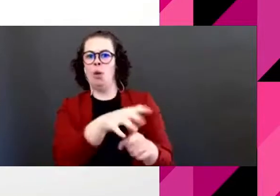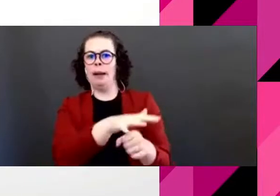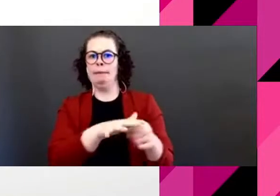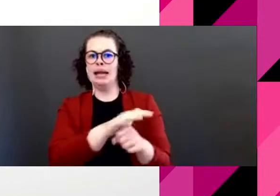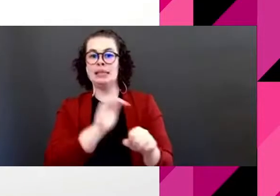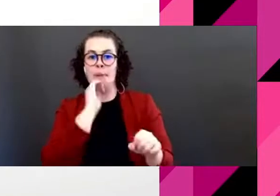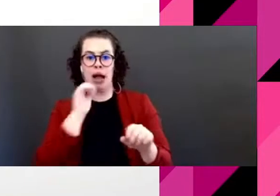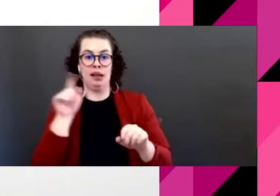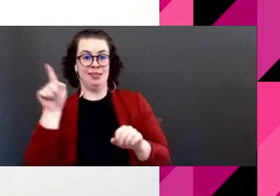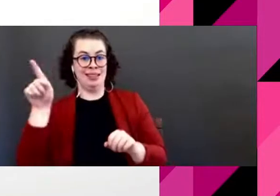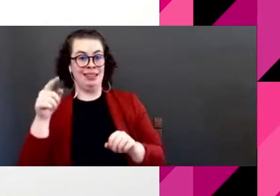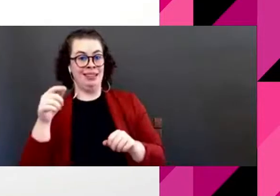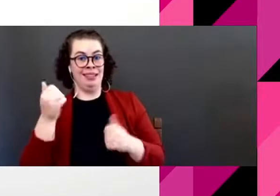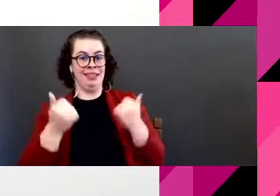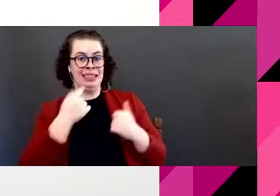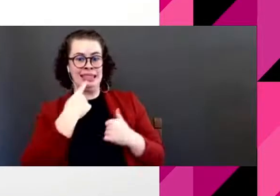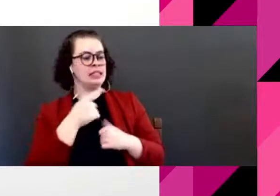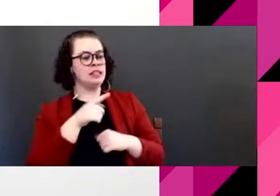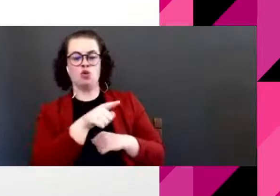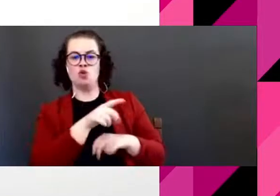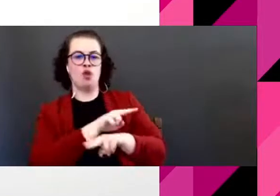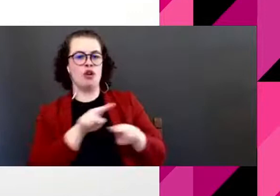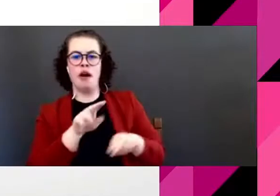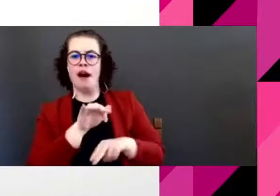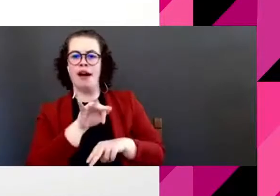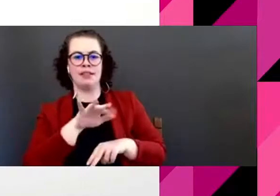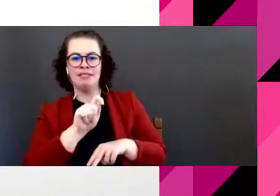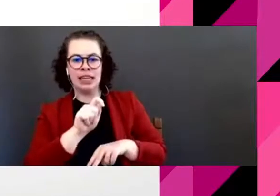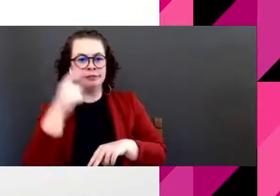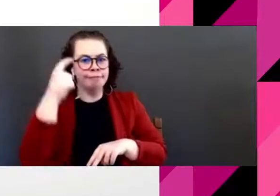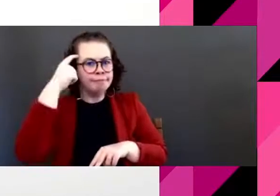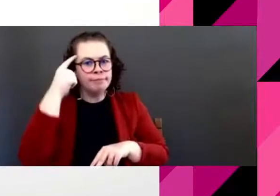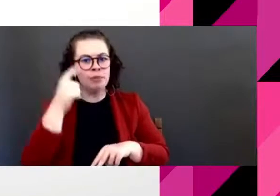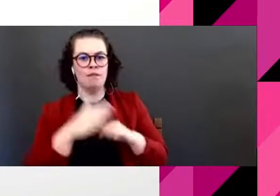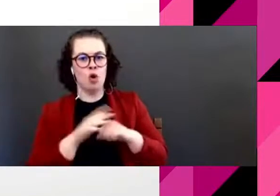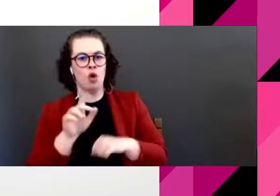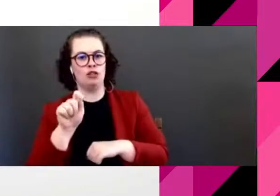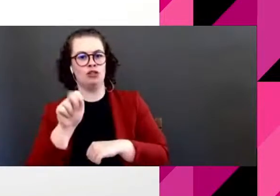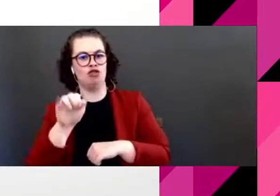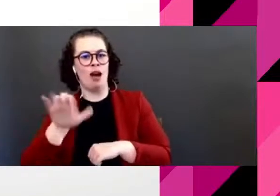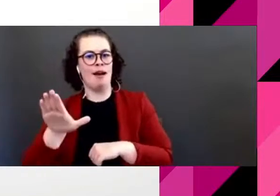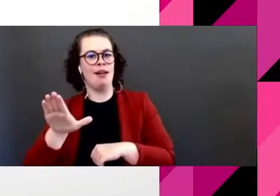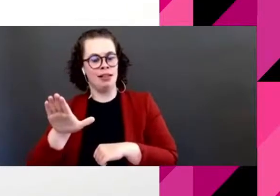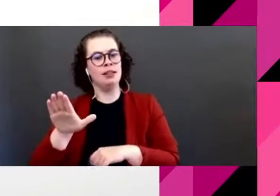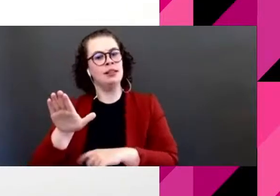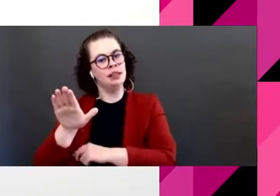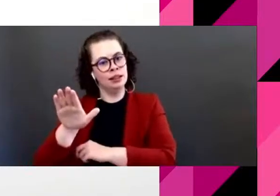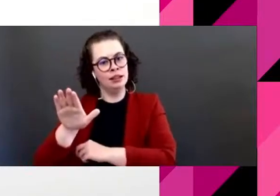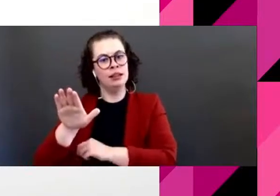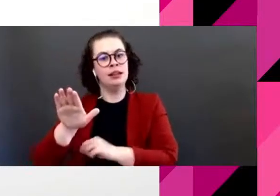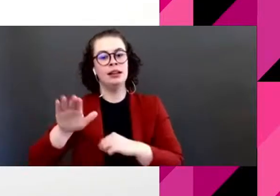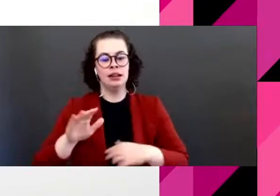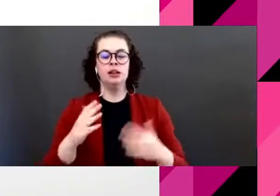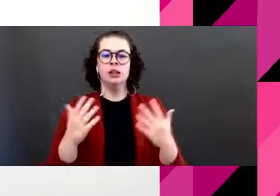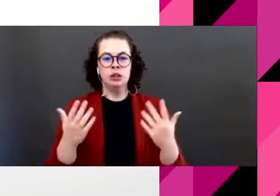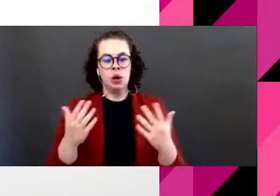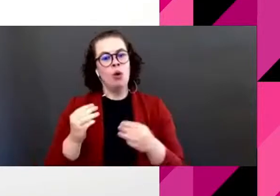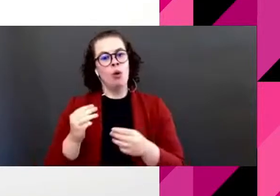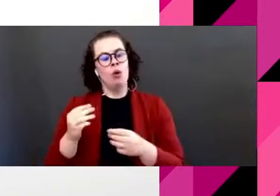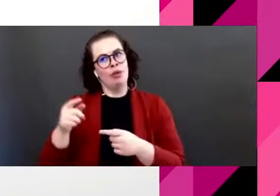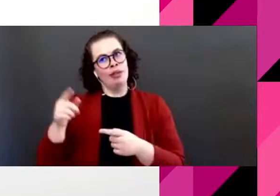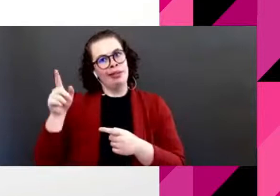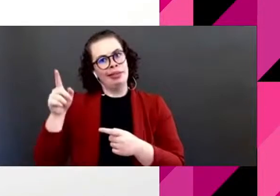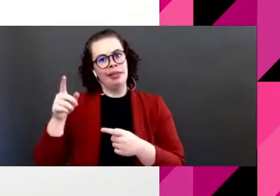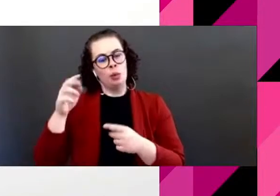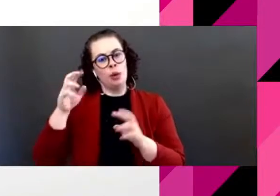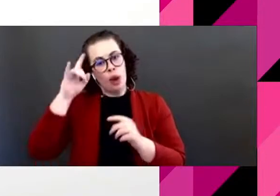of this unfit to trial decision. And hoping that the provision of procedural accommodation can allow